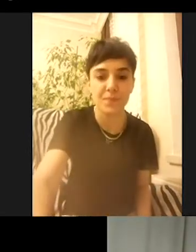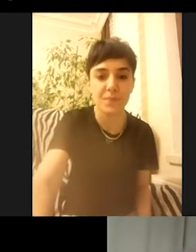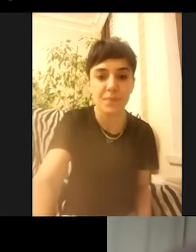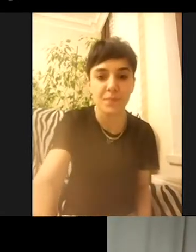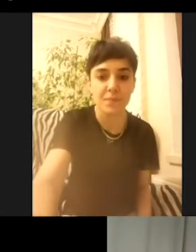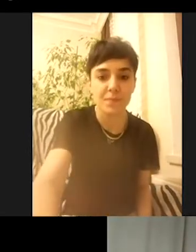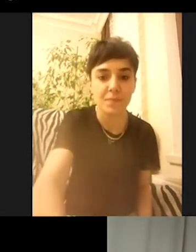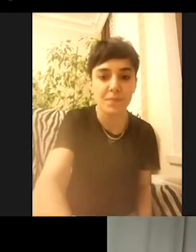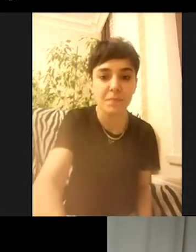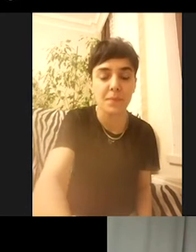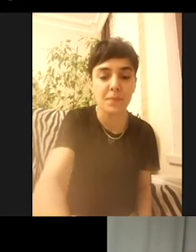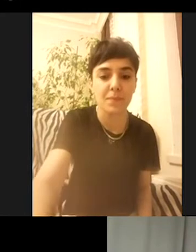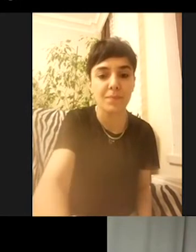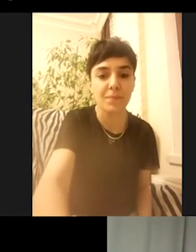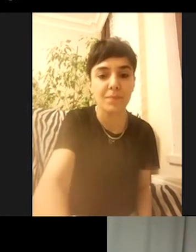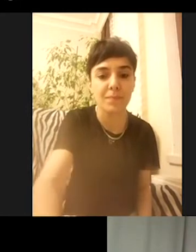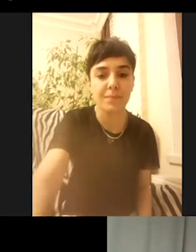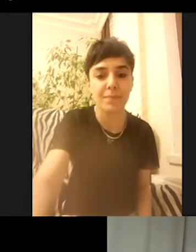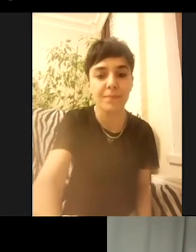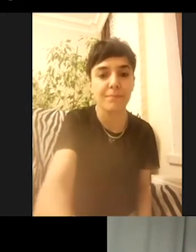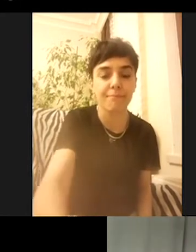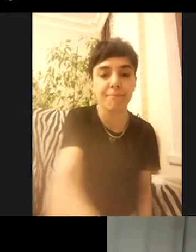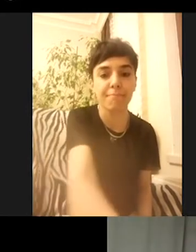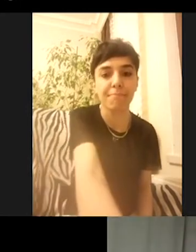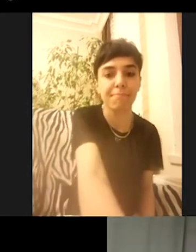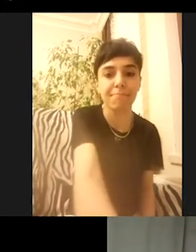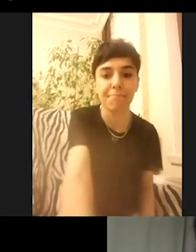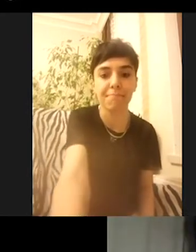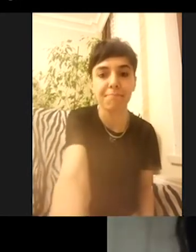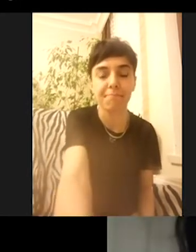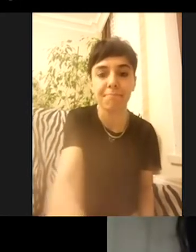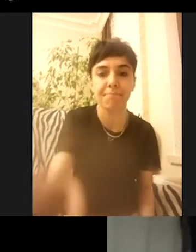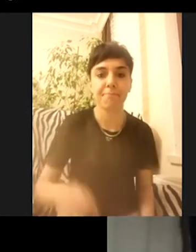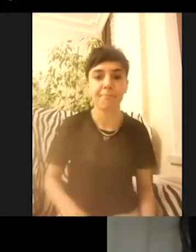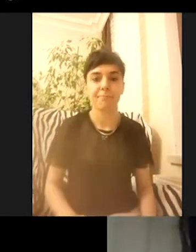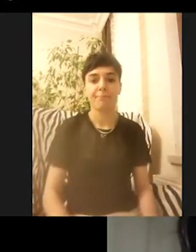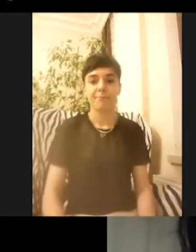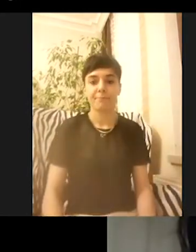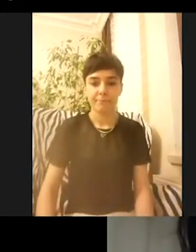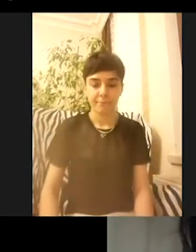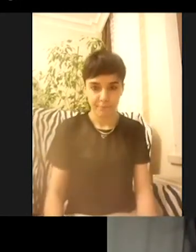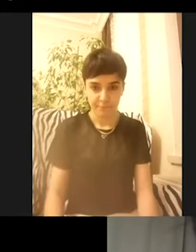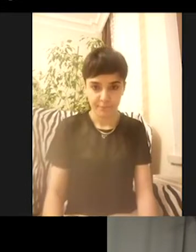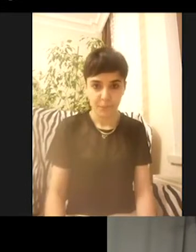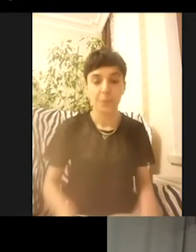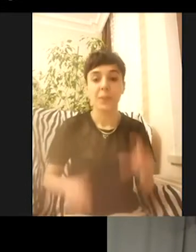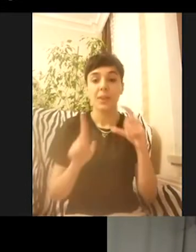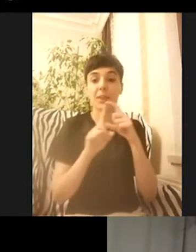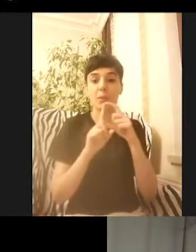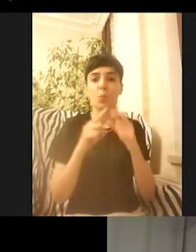using that or employing that really to get LGBT solidarity is really something that Dino has also been working on, thinking